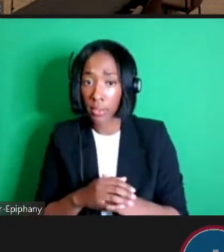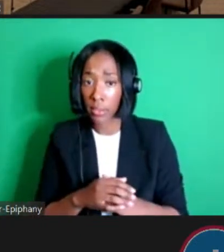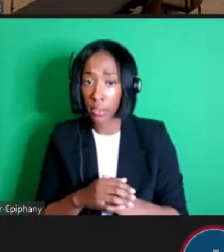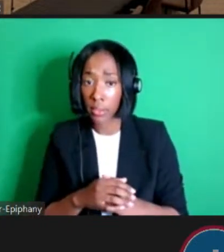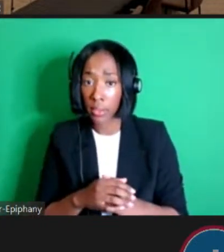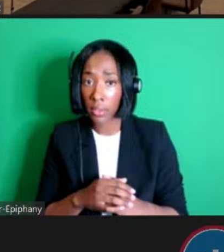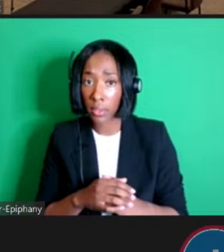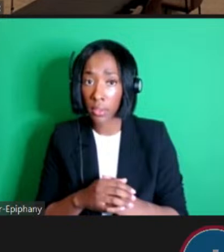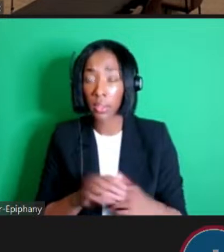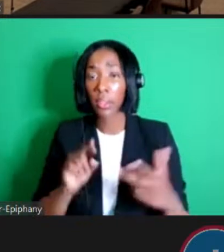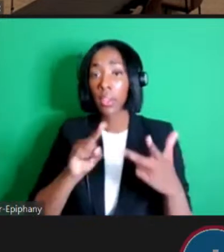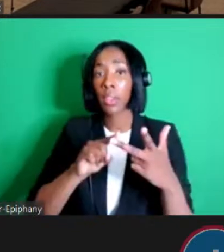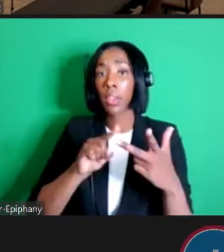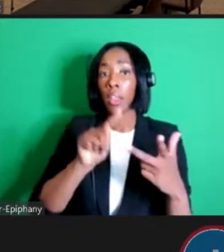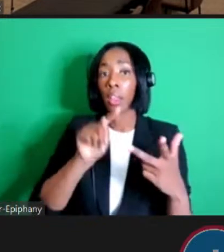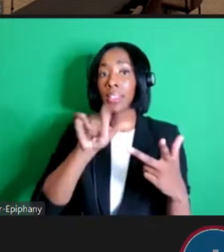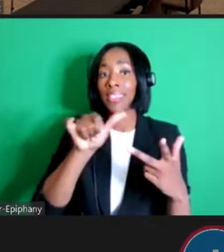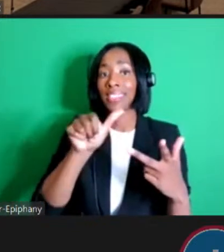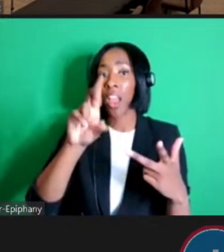And Tyrone.